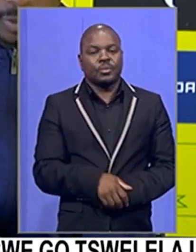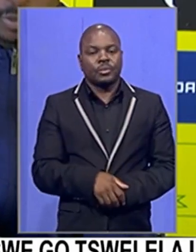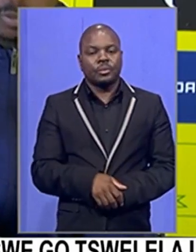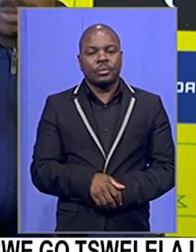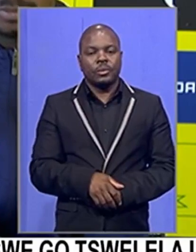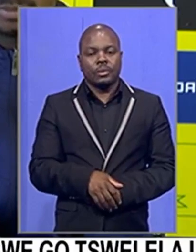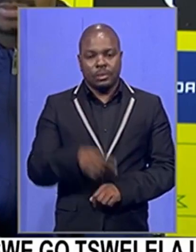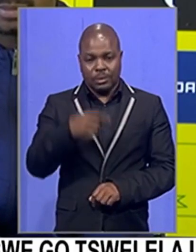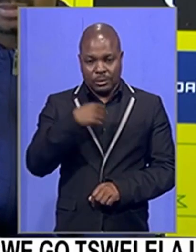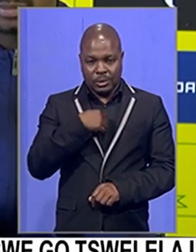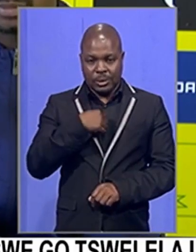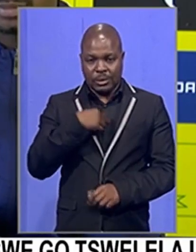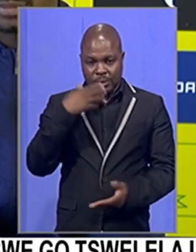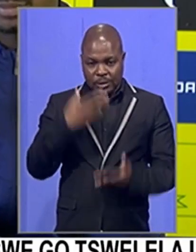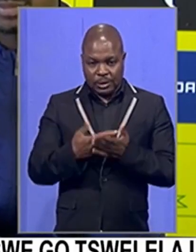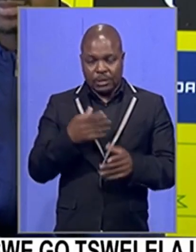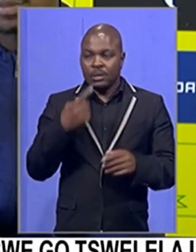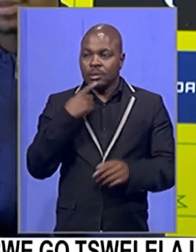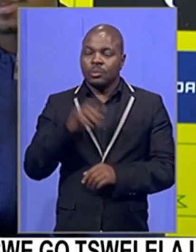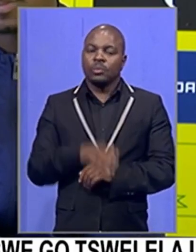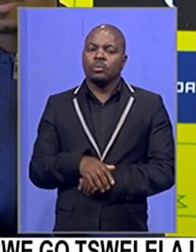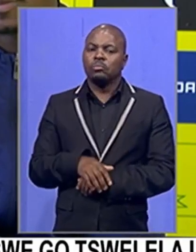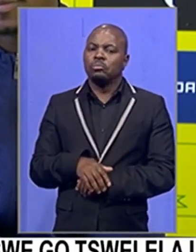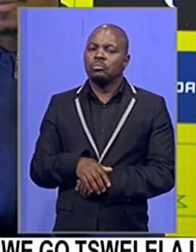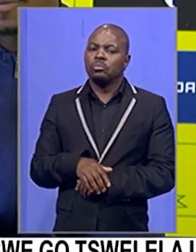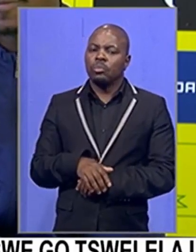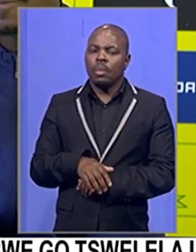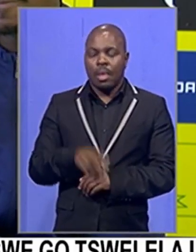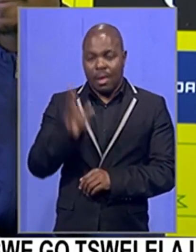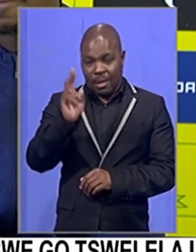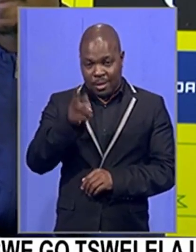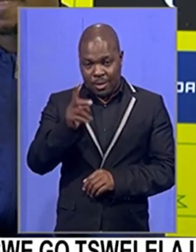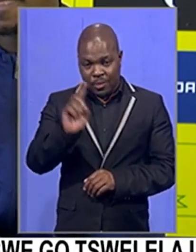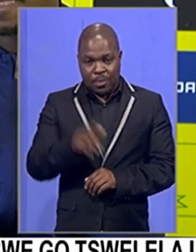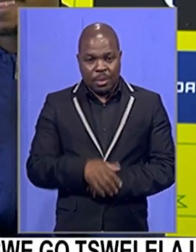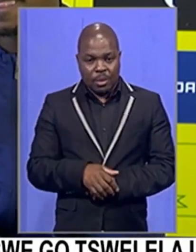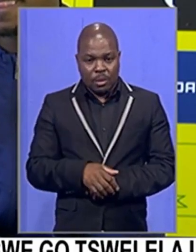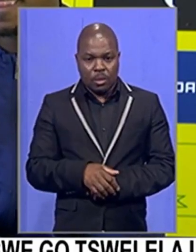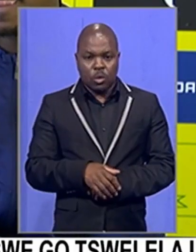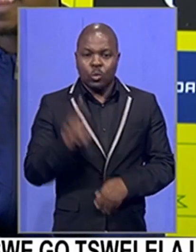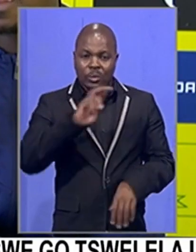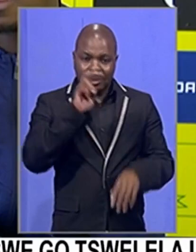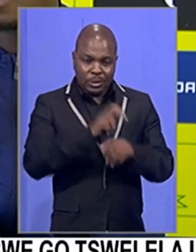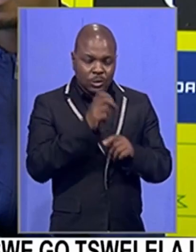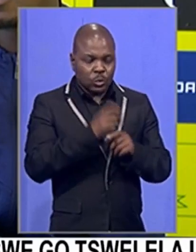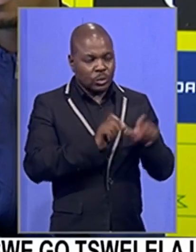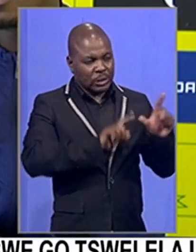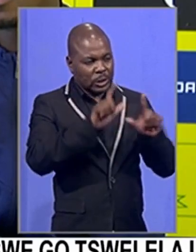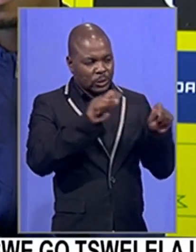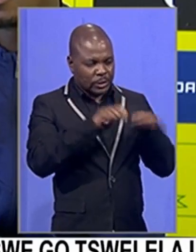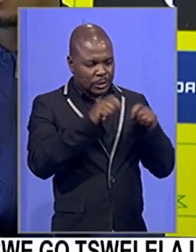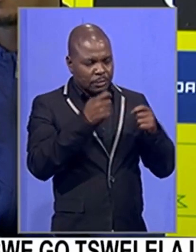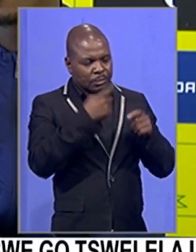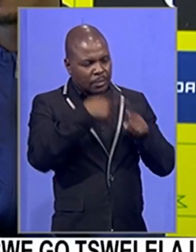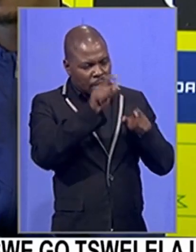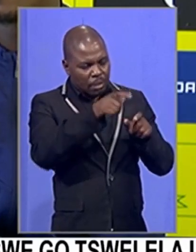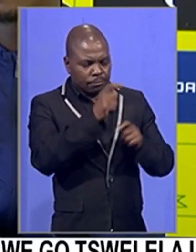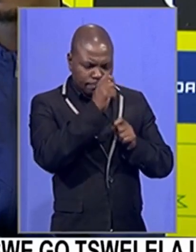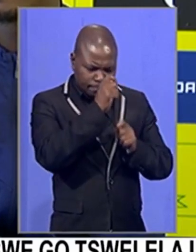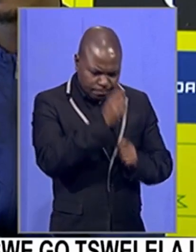What I would flip that statement by saying is that, again, give recognition to the Mamelodi Sundowns